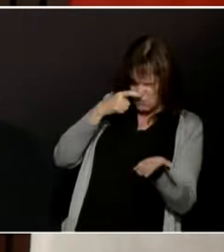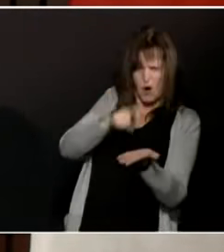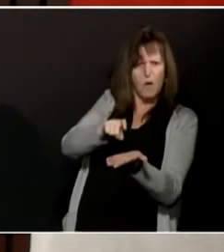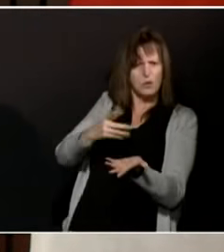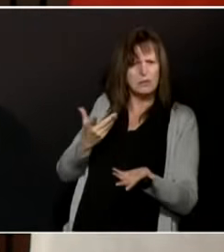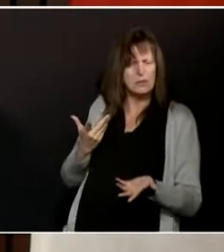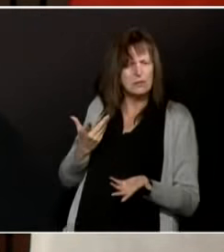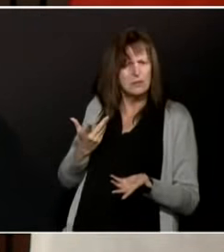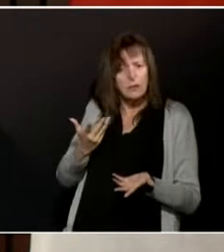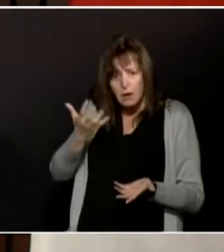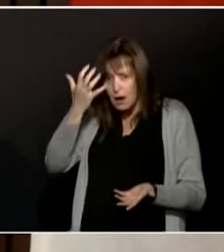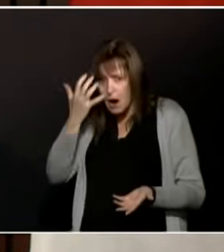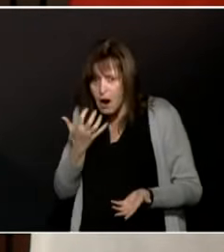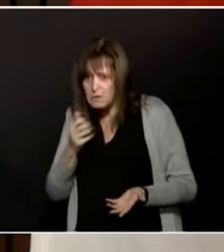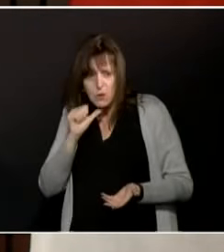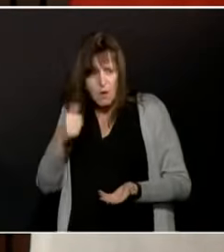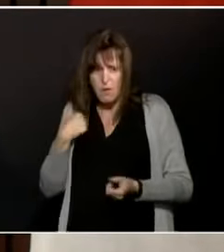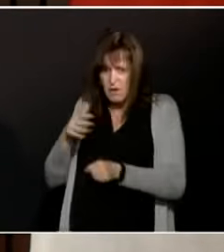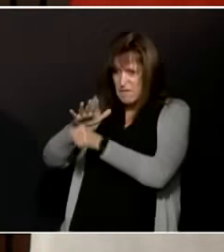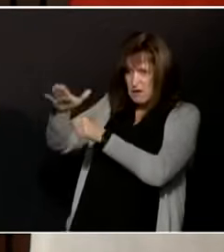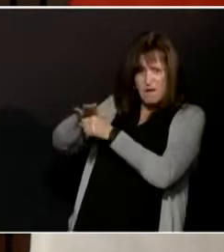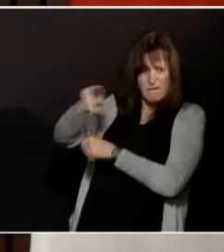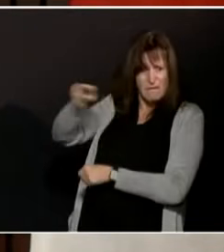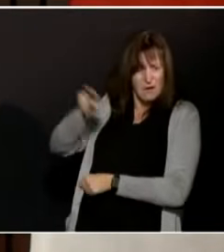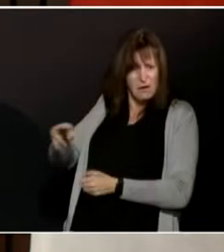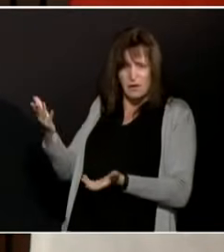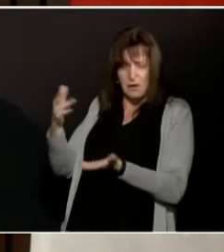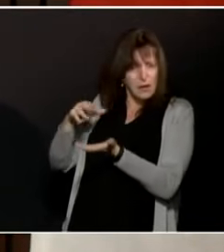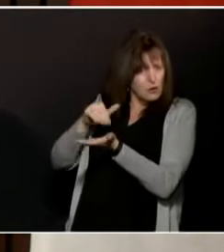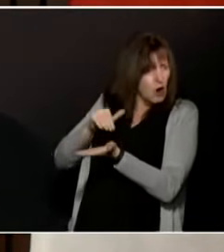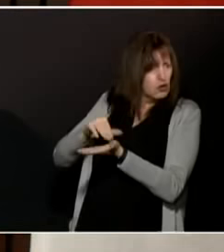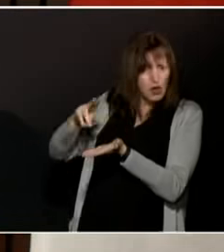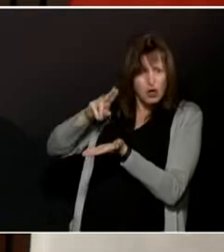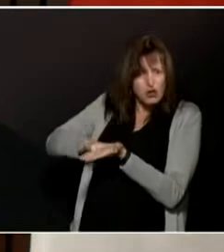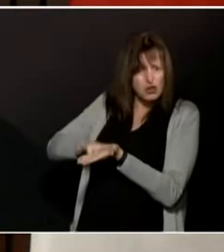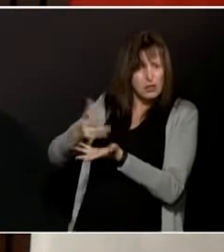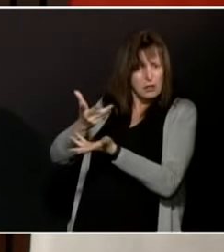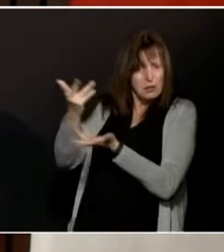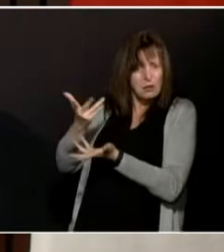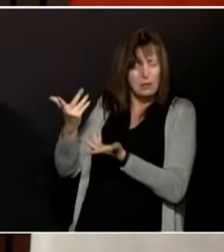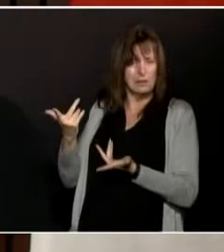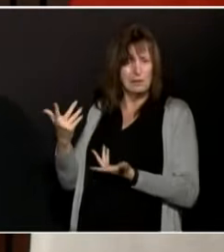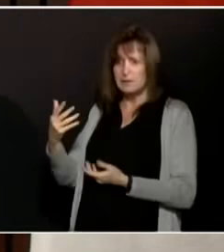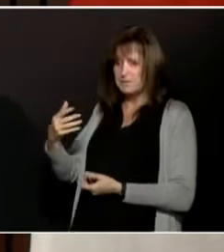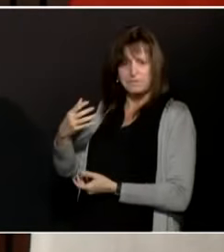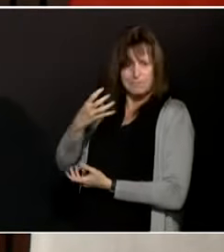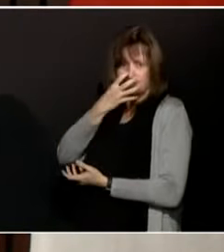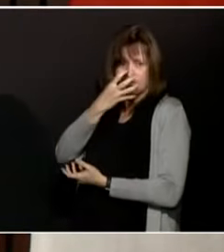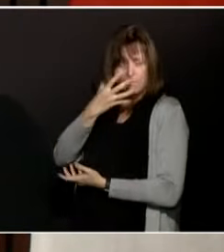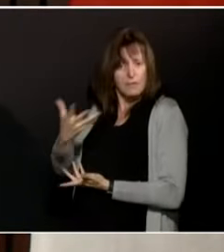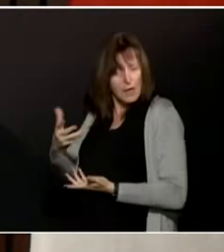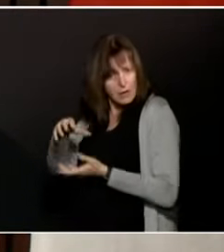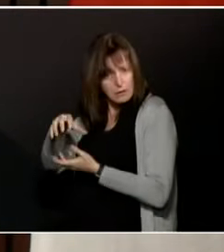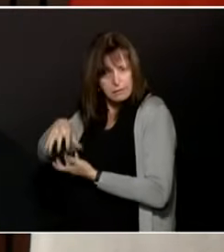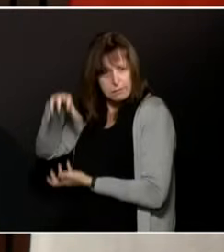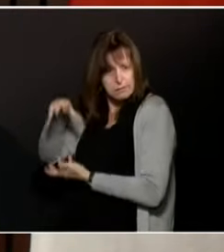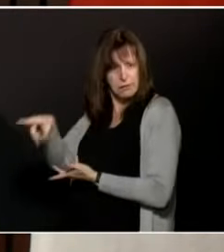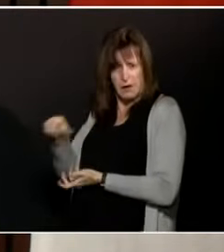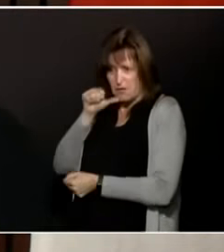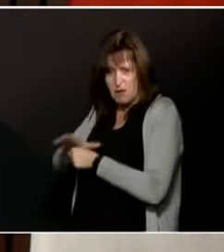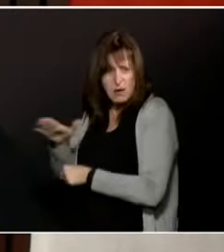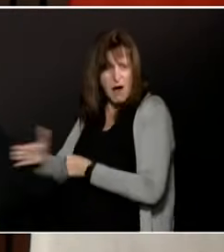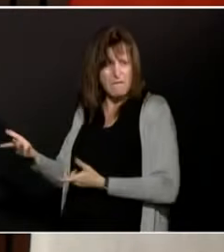doctors to treat the patients. Notice that stuff and say something. It's uncomfortable, but it will save lives.